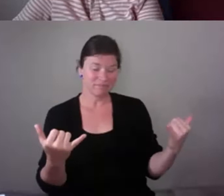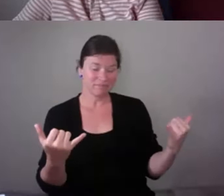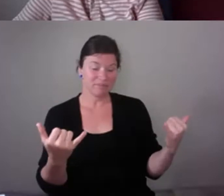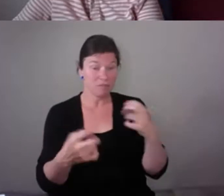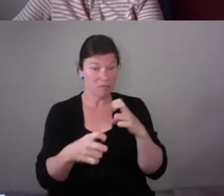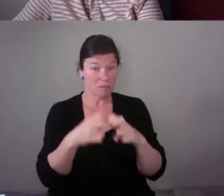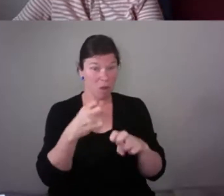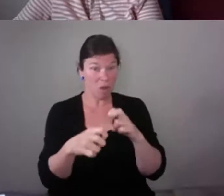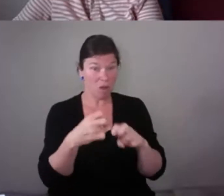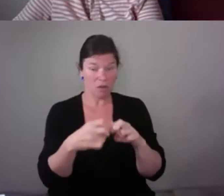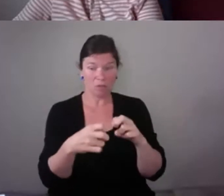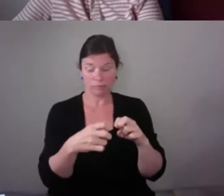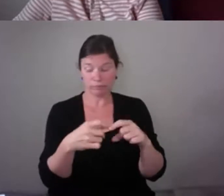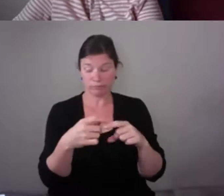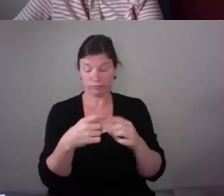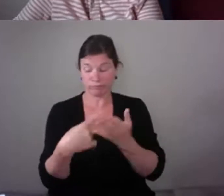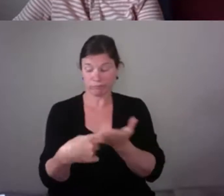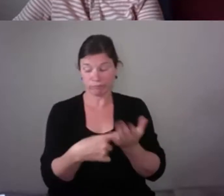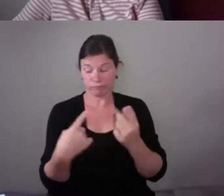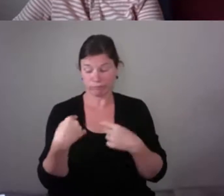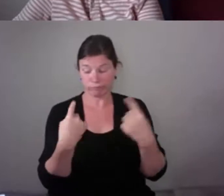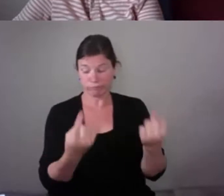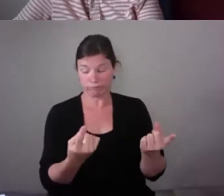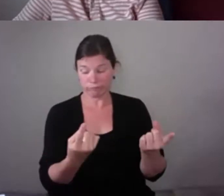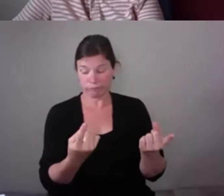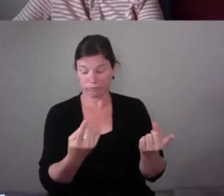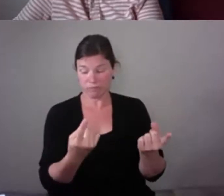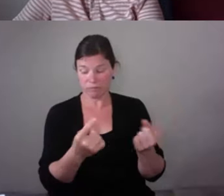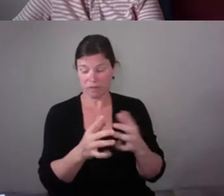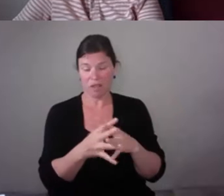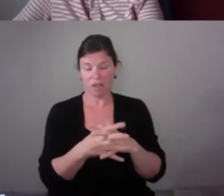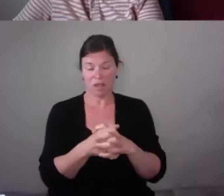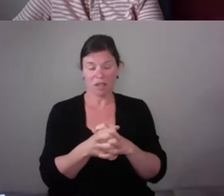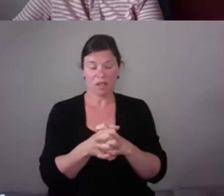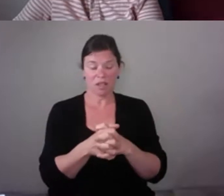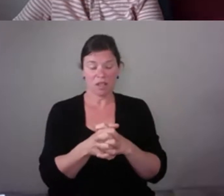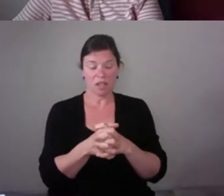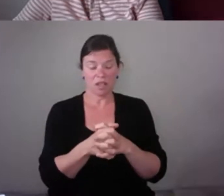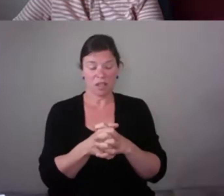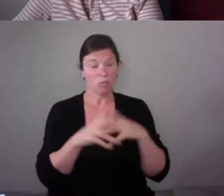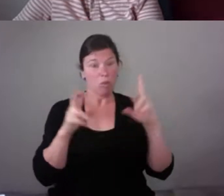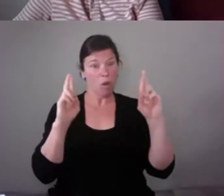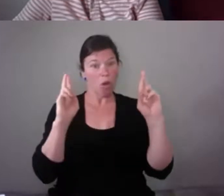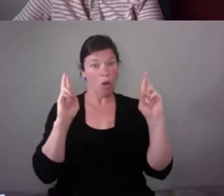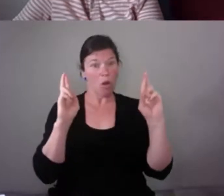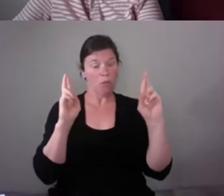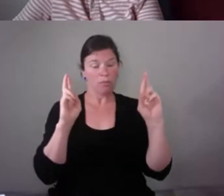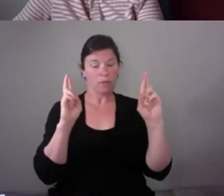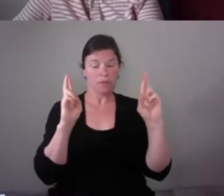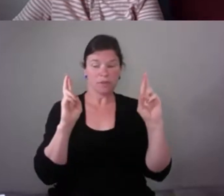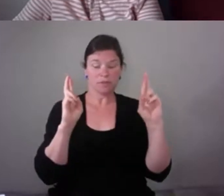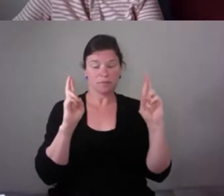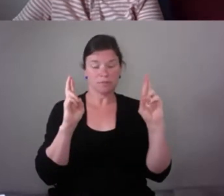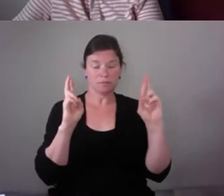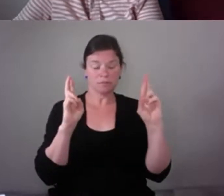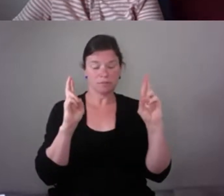been talked about throughout the whole summer, but we we're hoping that it keeps like it, we're hoping